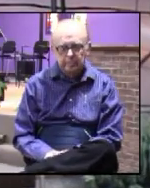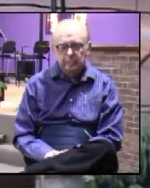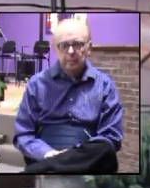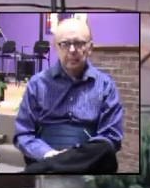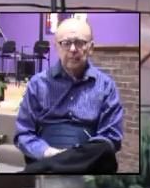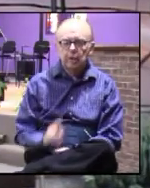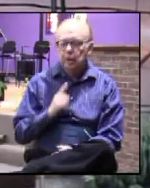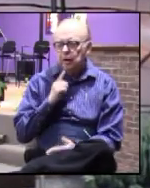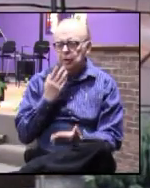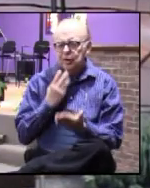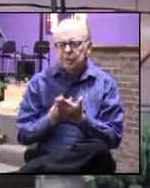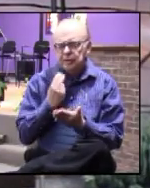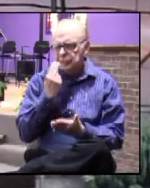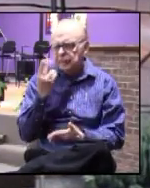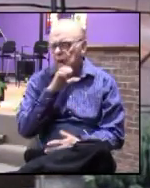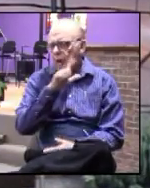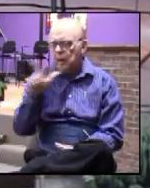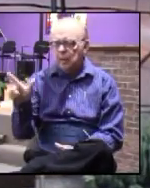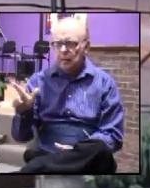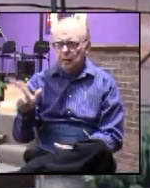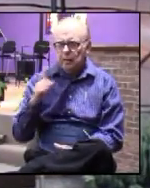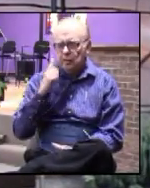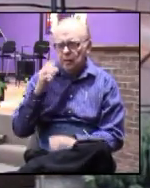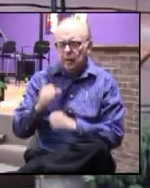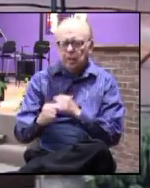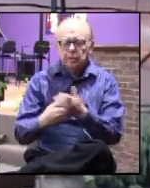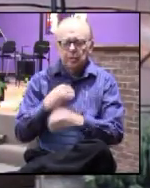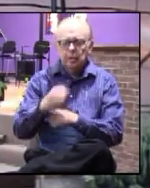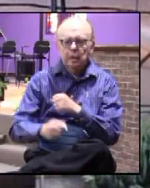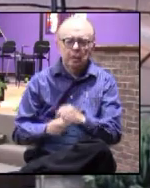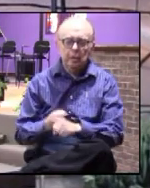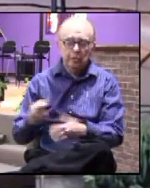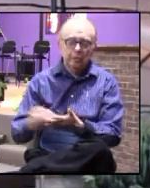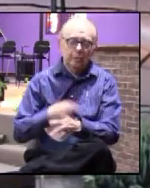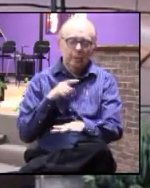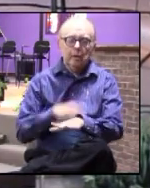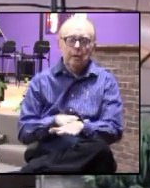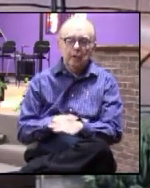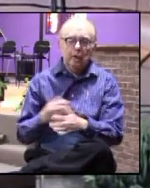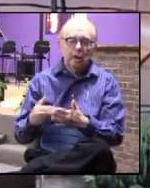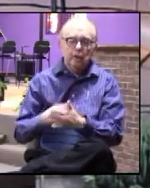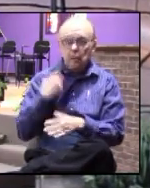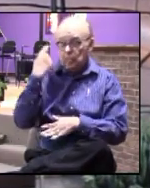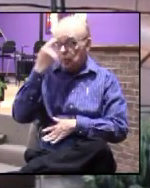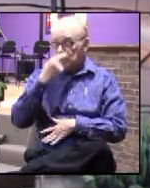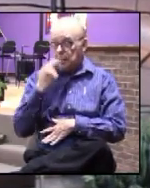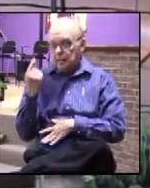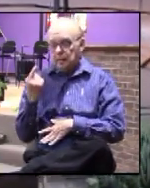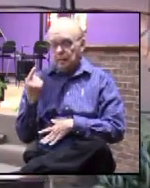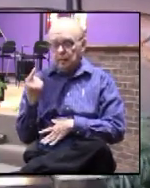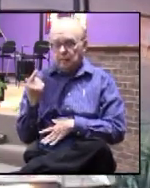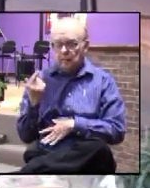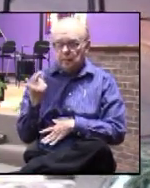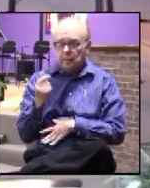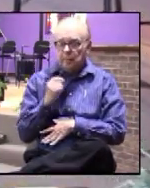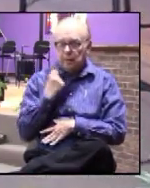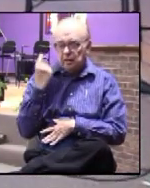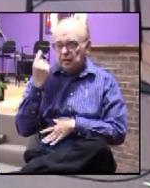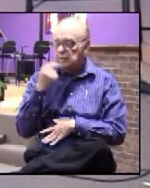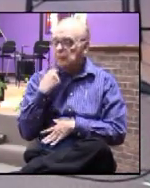It is good to see you all with a new year, a new time, a new look. Y'all look